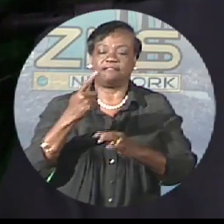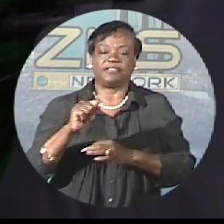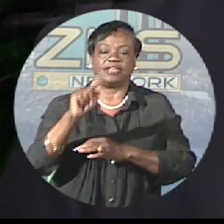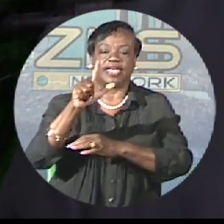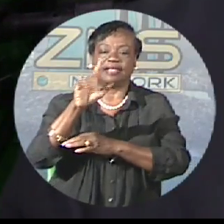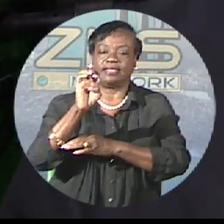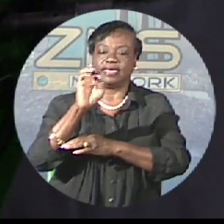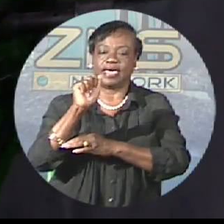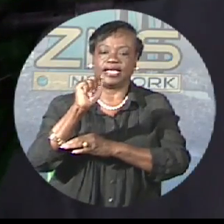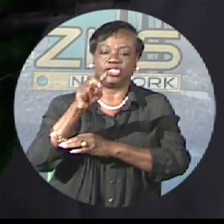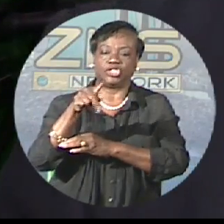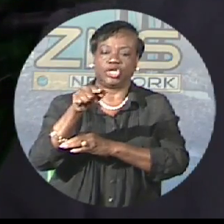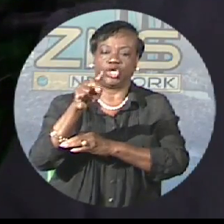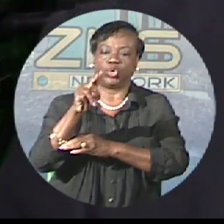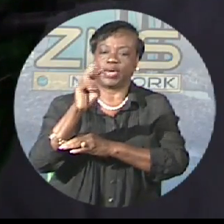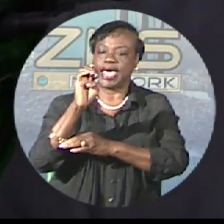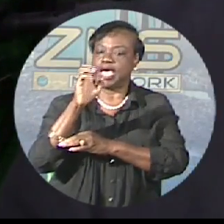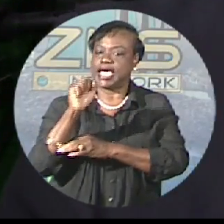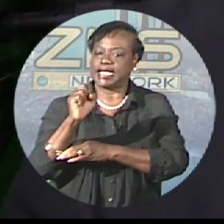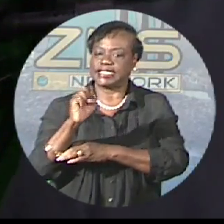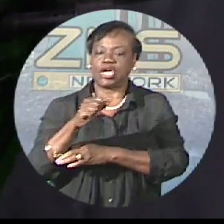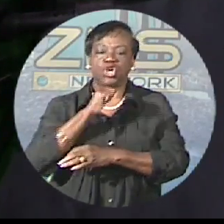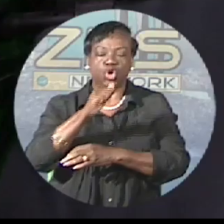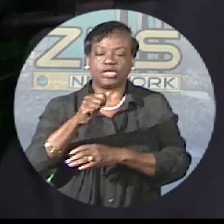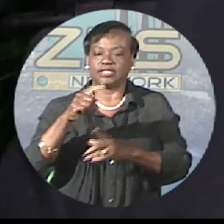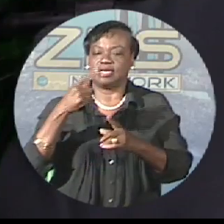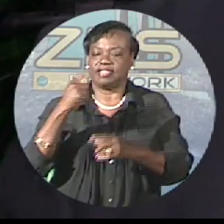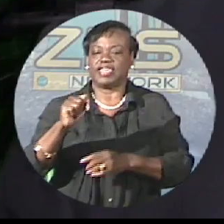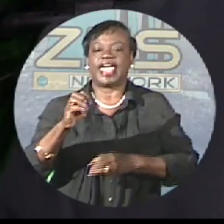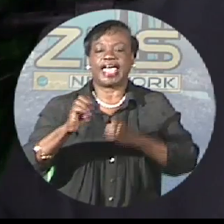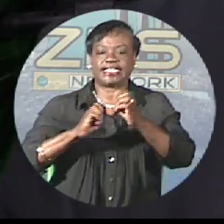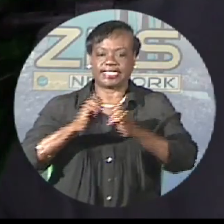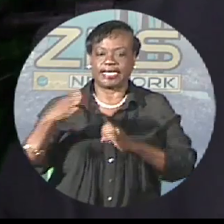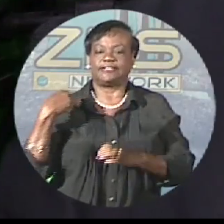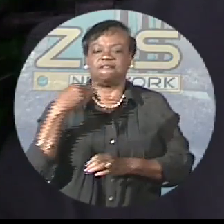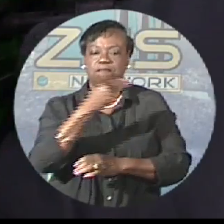God forbid, we'll have another problem in baseball. And I do not want that, and I